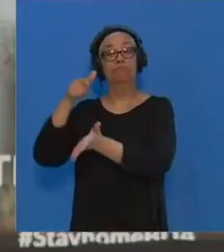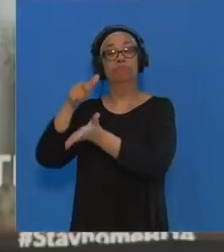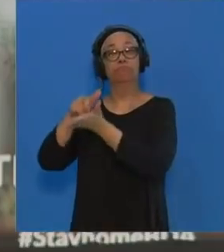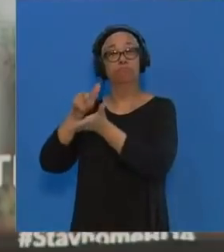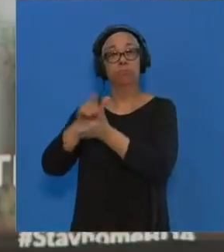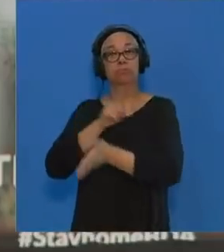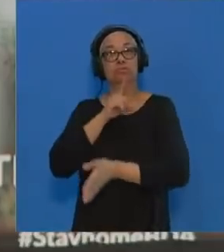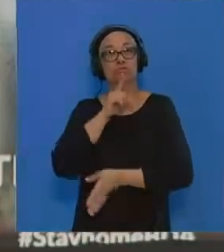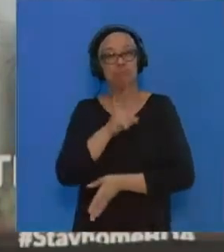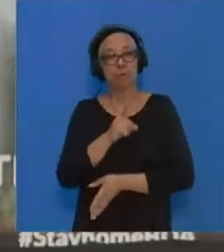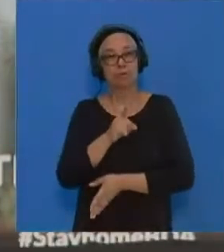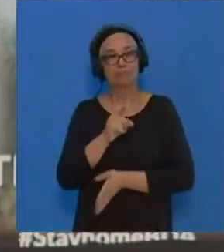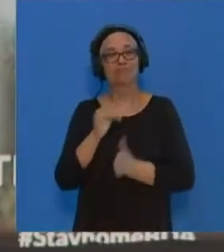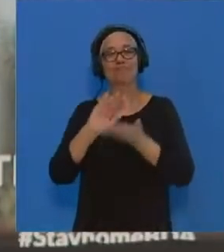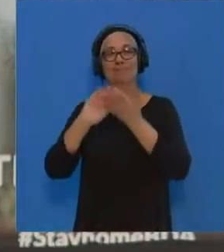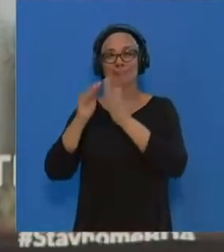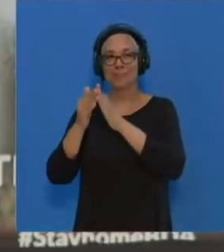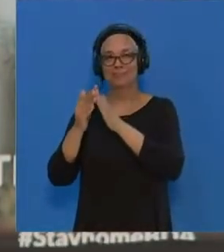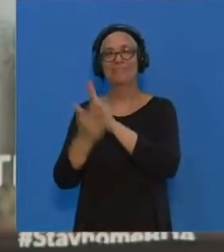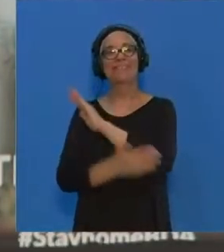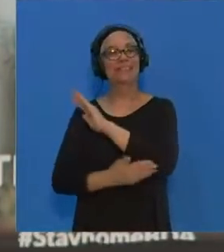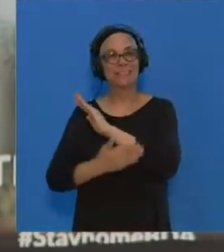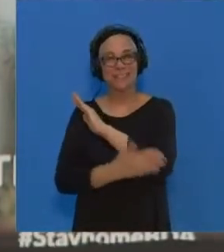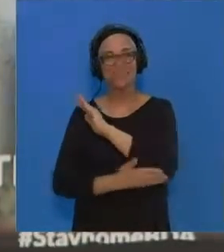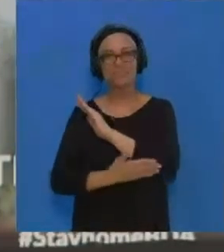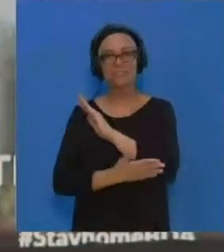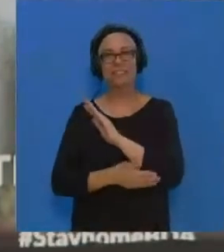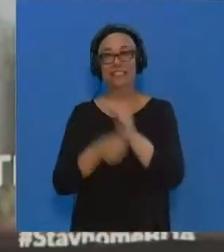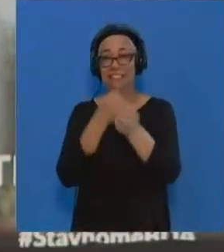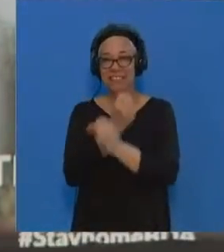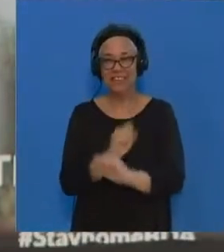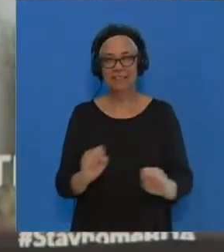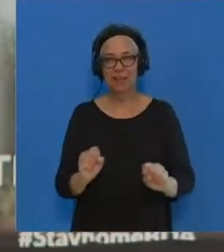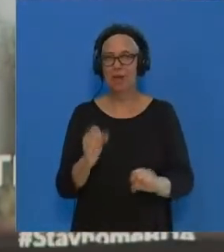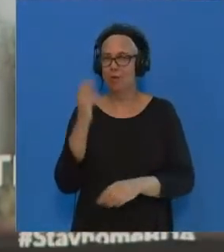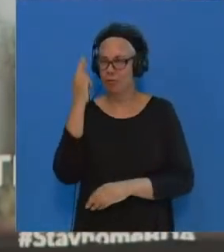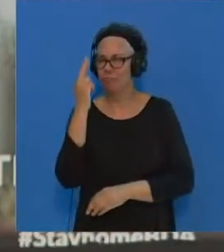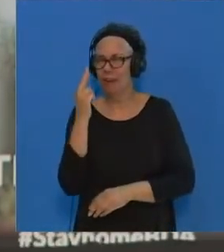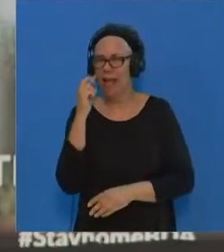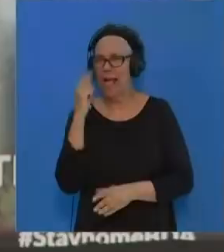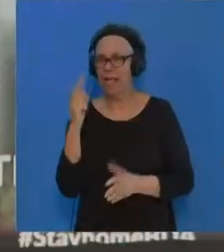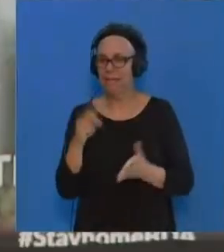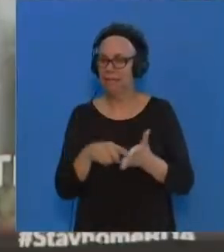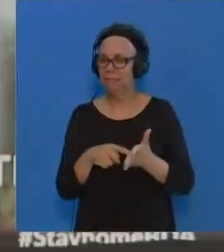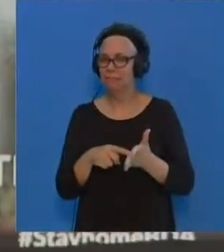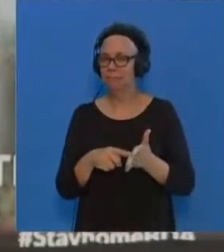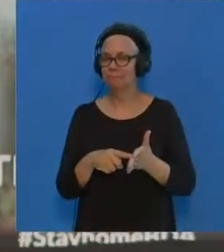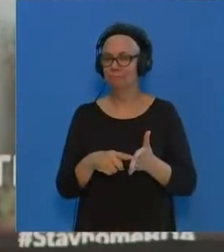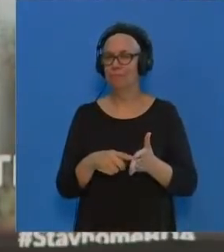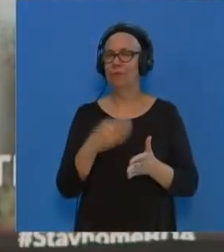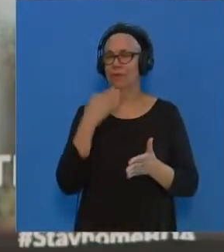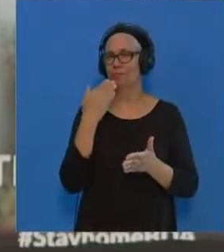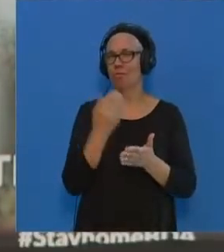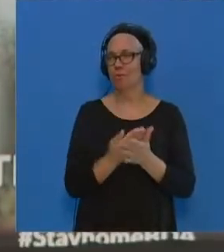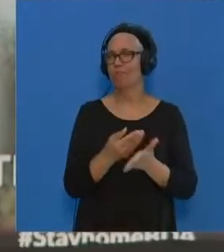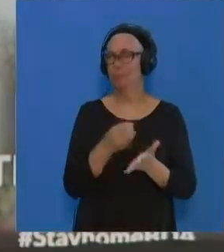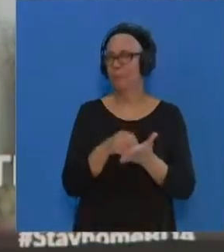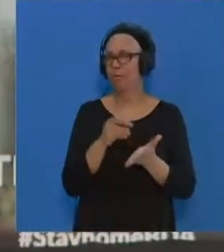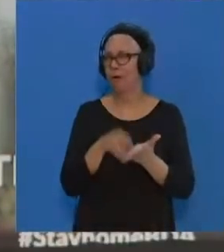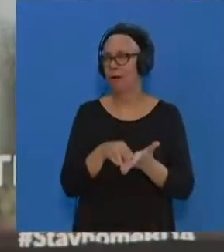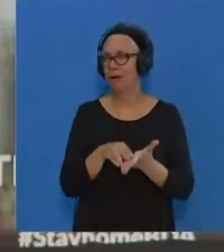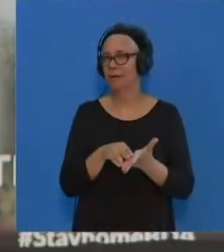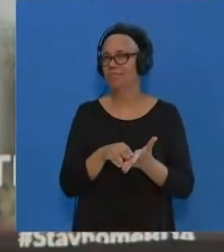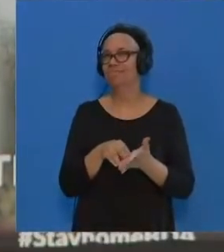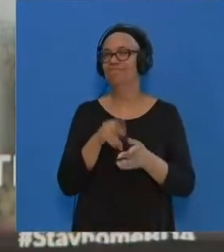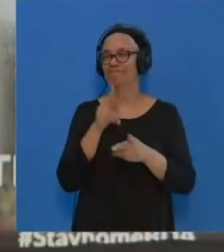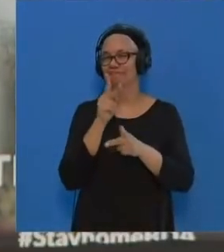ensure that we keep our country safe. Recognize we have had a good record of keeping the